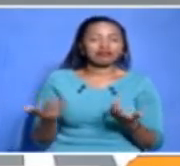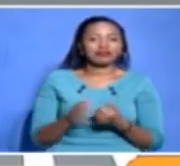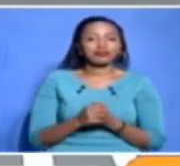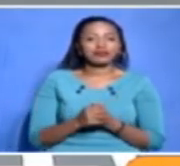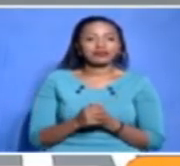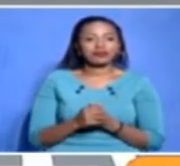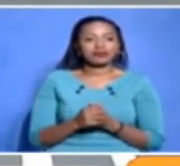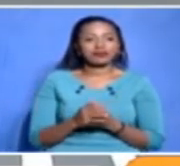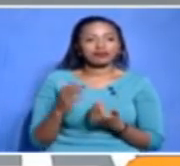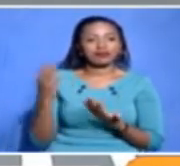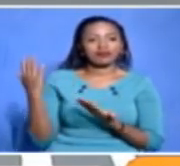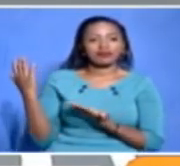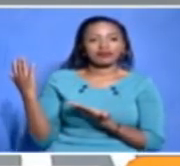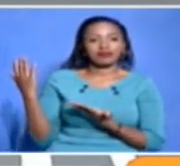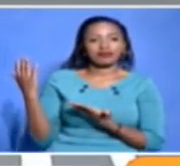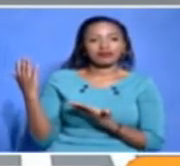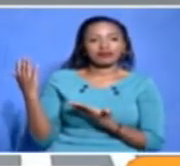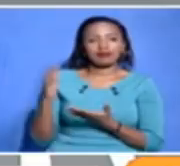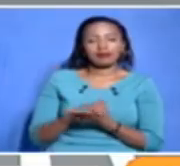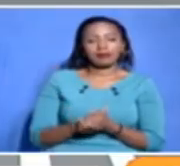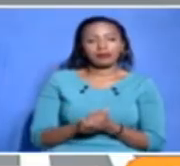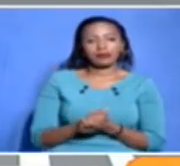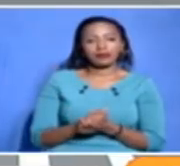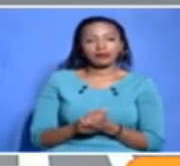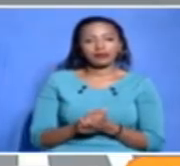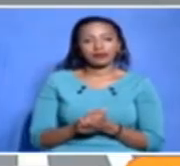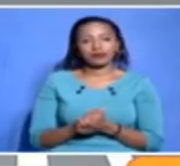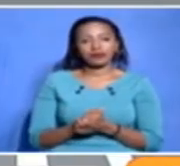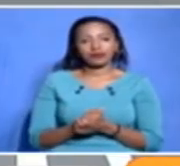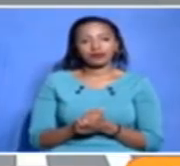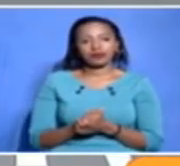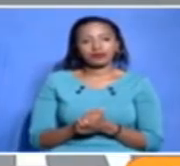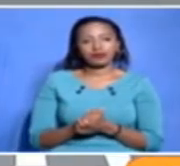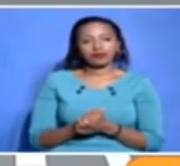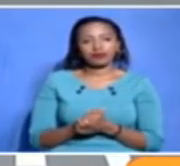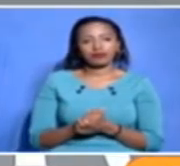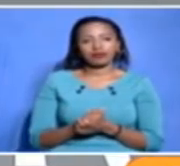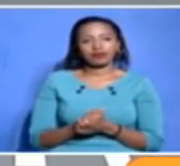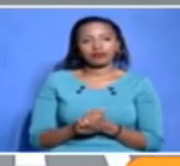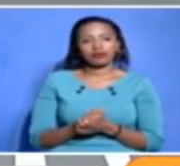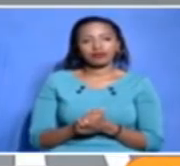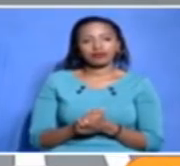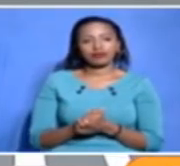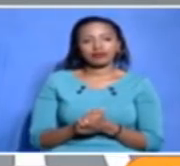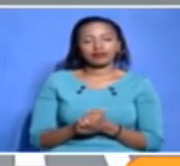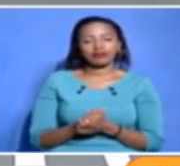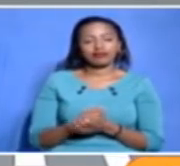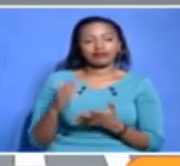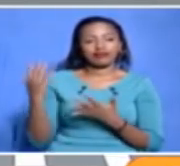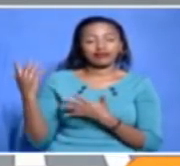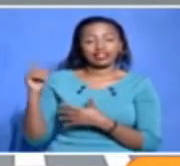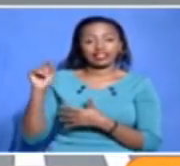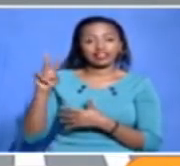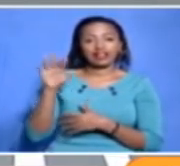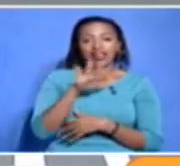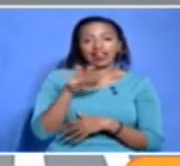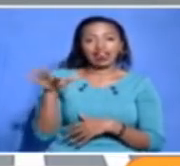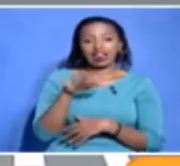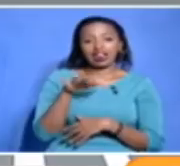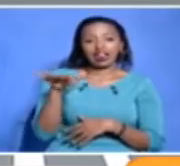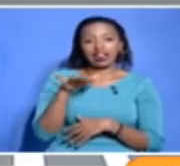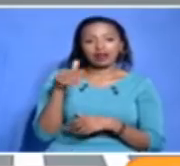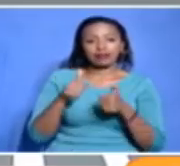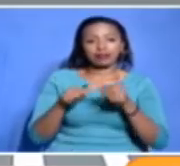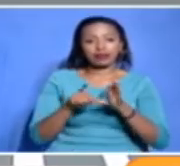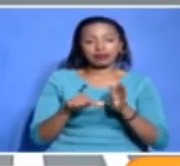Let me see if I can get it one more time. Looks like it will not cooperate today. But